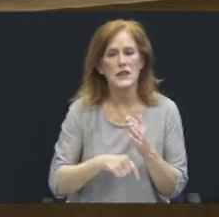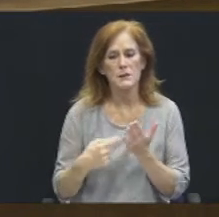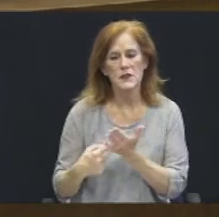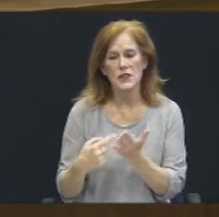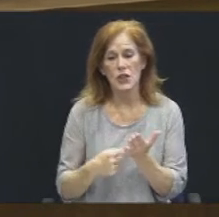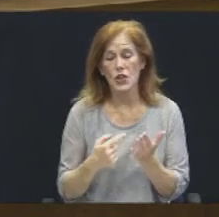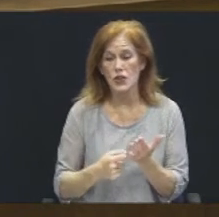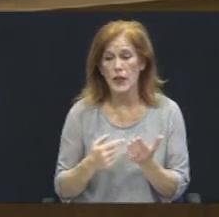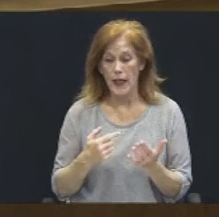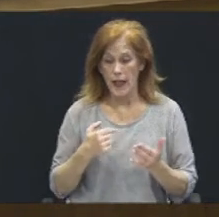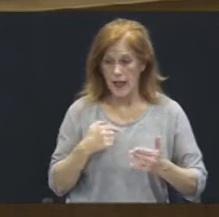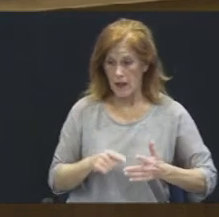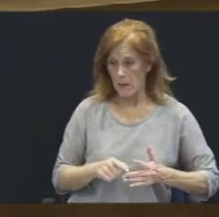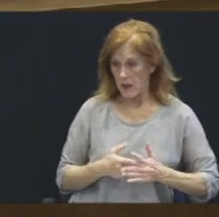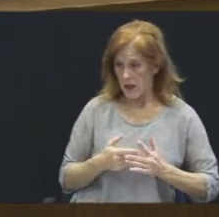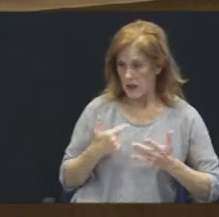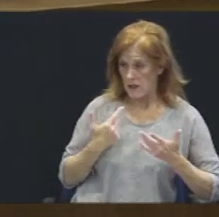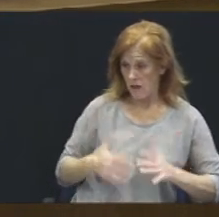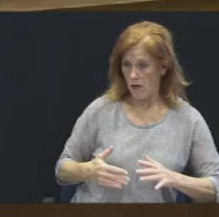I mentioned in the beginning,